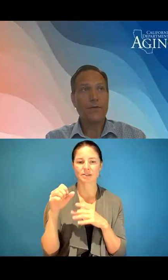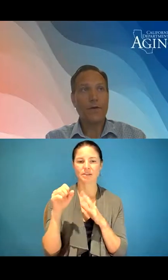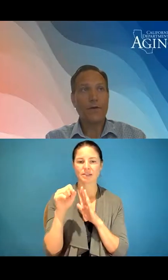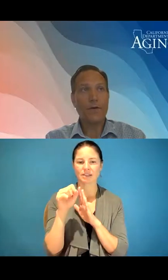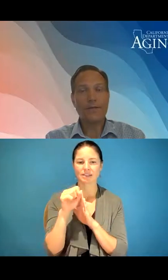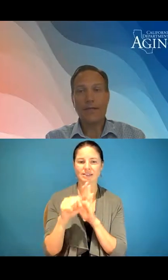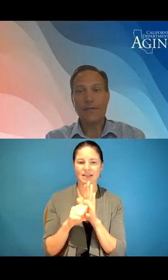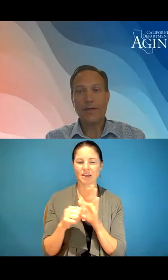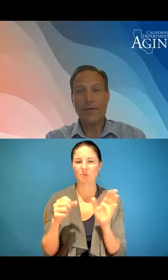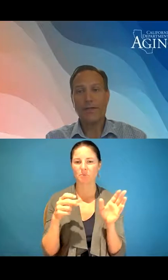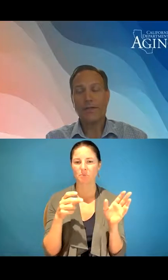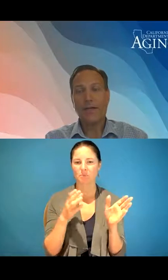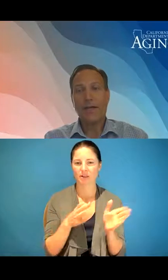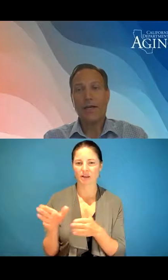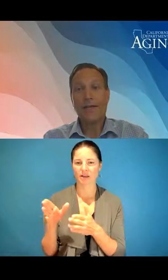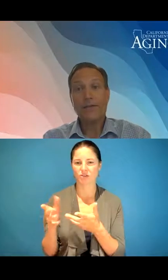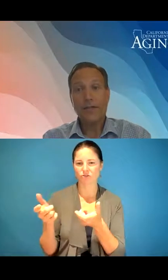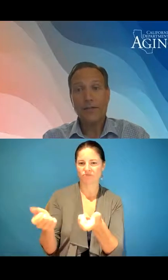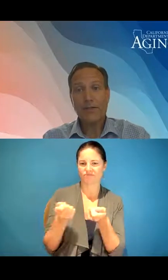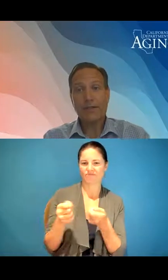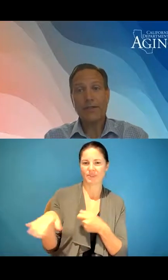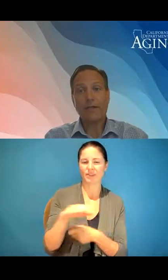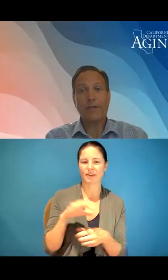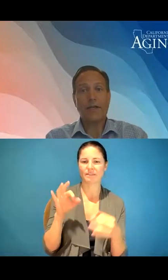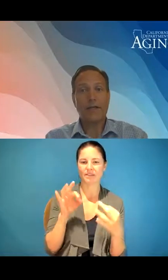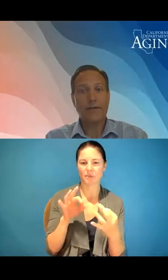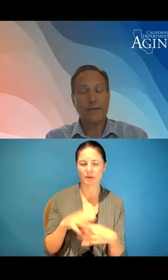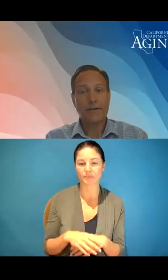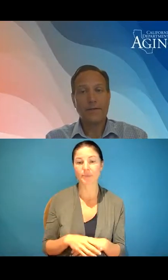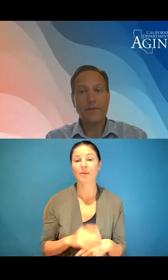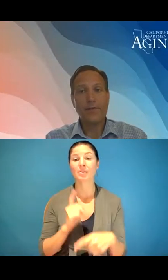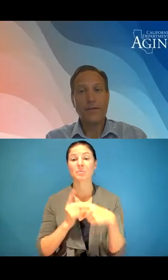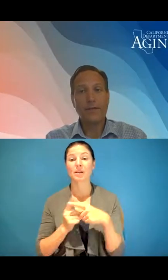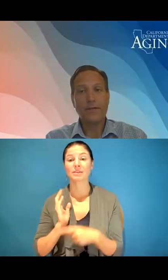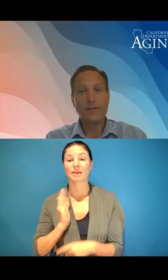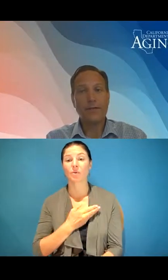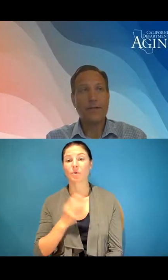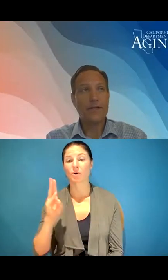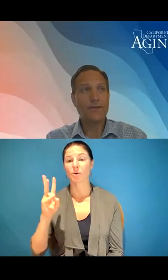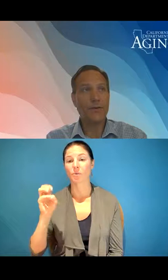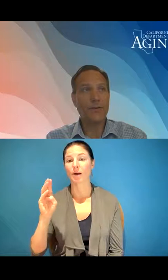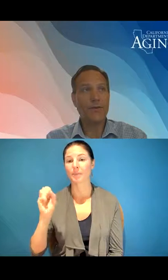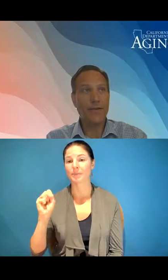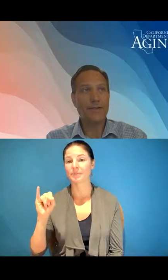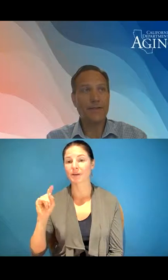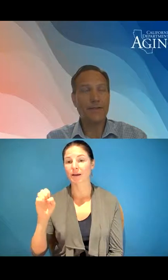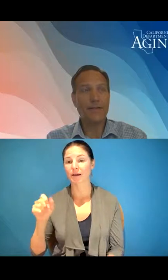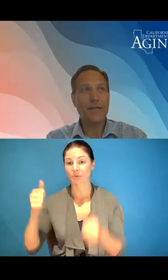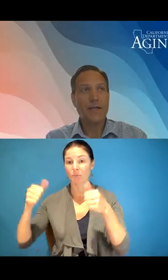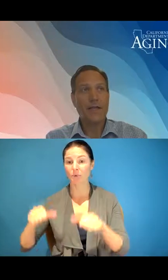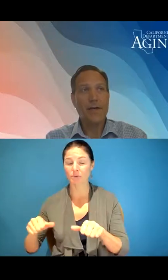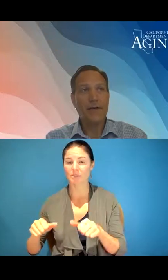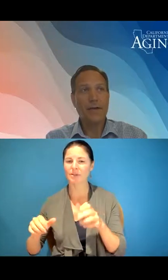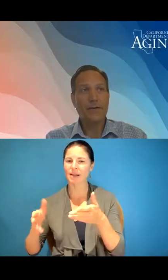also, on our website, put out an invitation to the public to give us further thoughts and